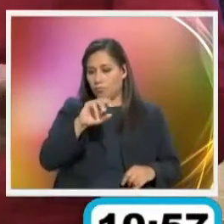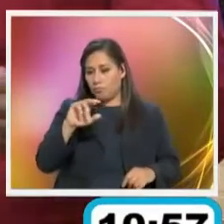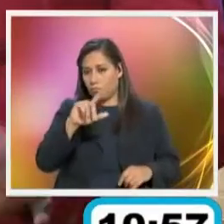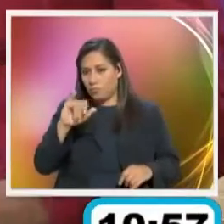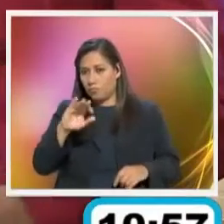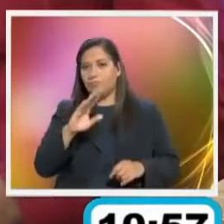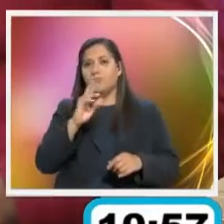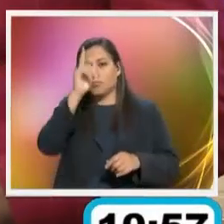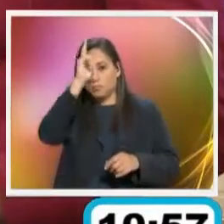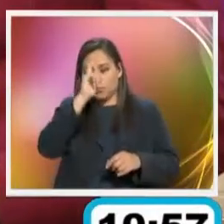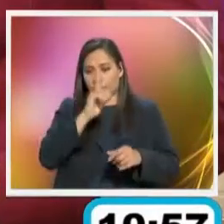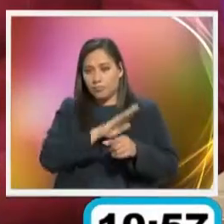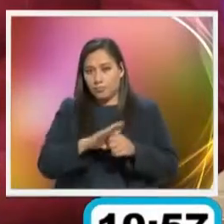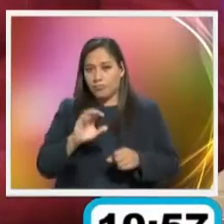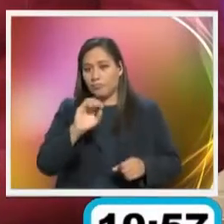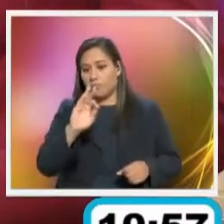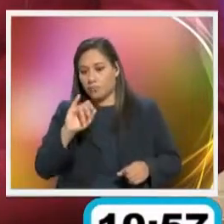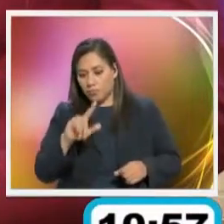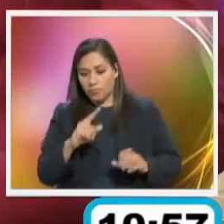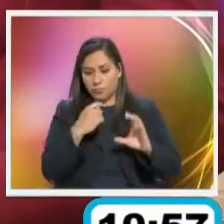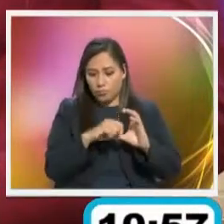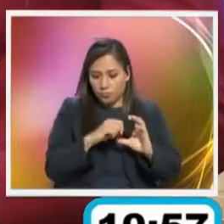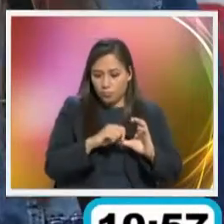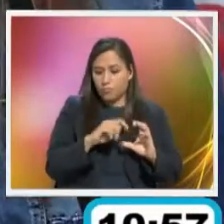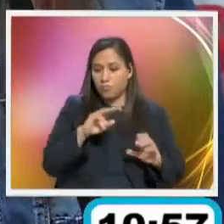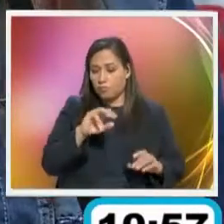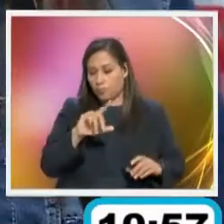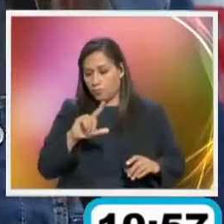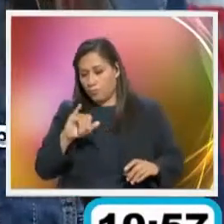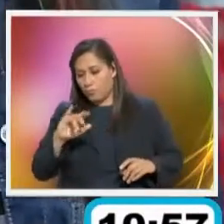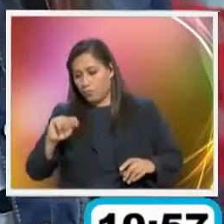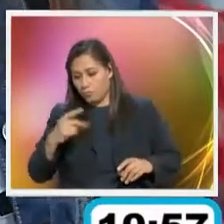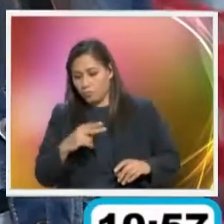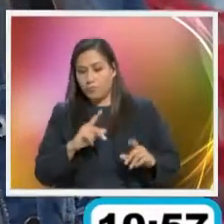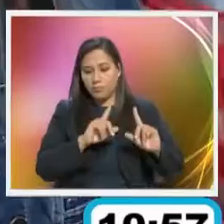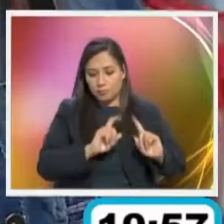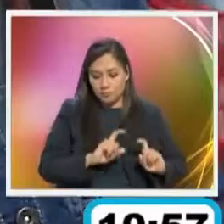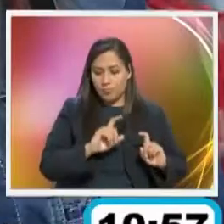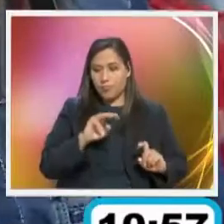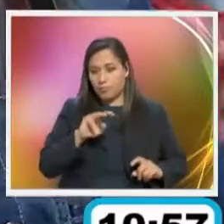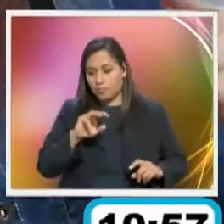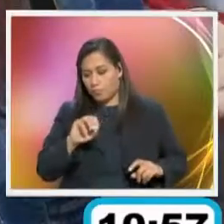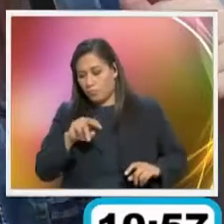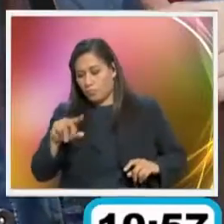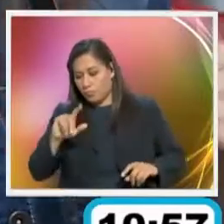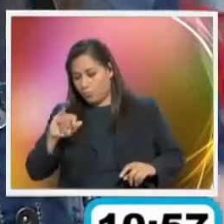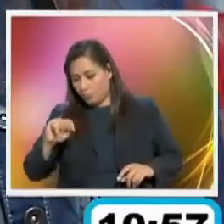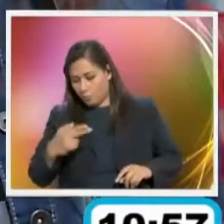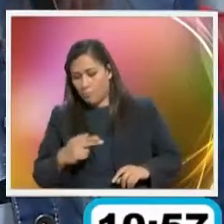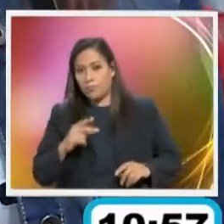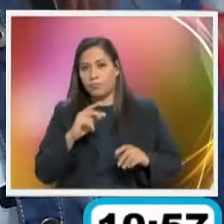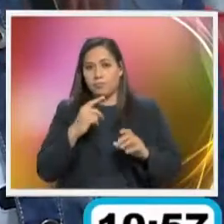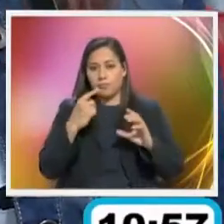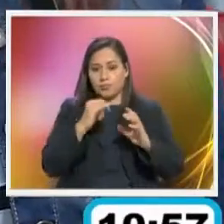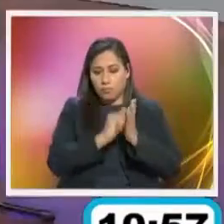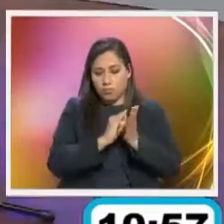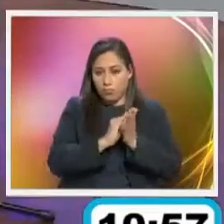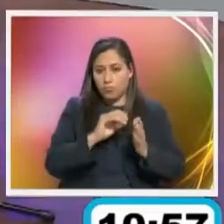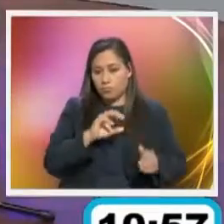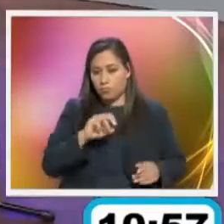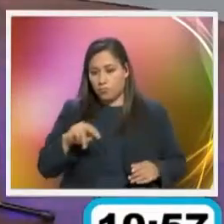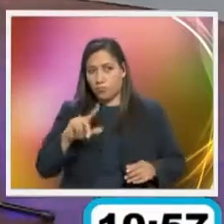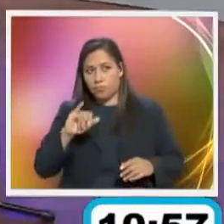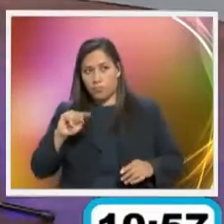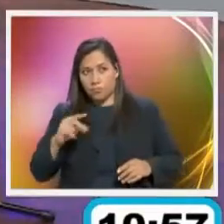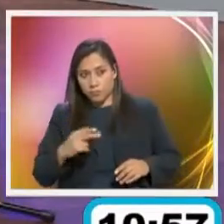Música Oficial. Twitter, Moonlight Música. Instagram, Moonlight Oficial. And YouTube, Moonlight Official.